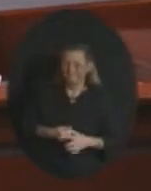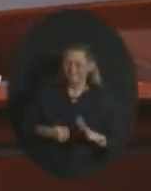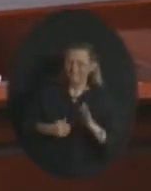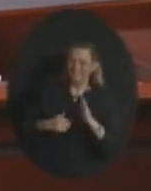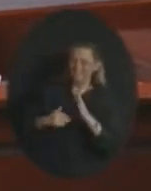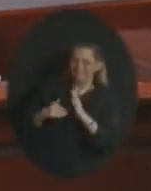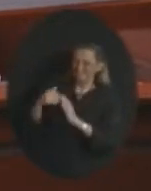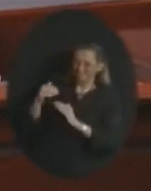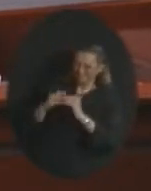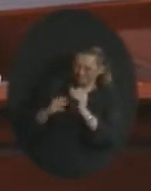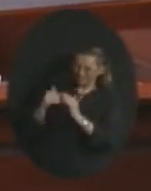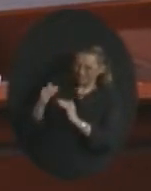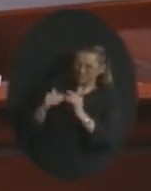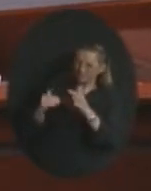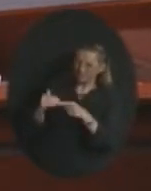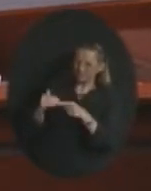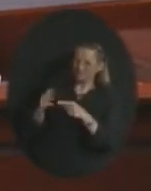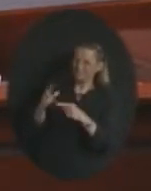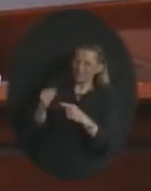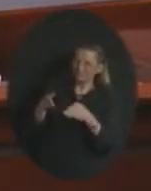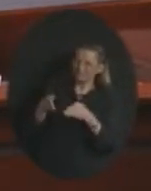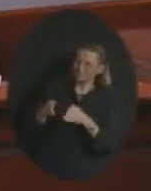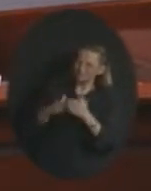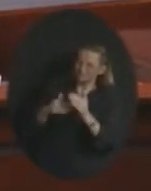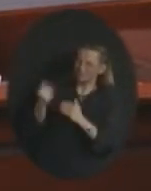Construction and street construction always does that.